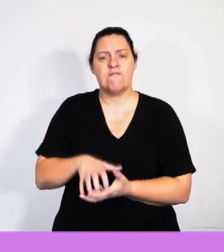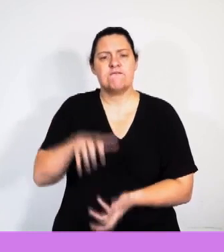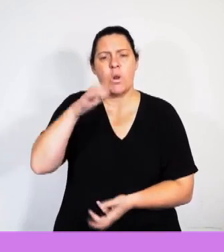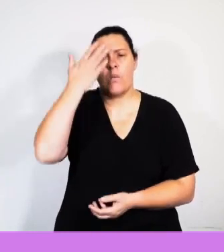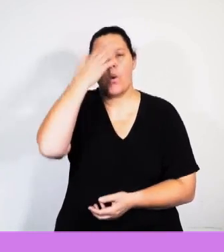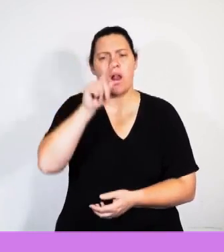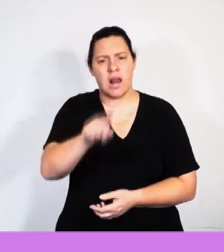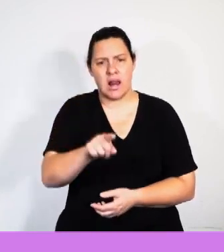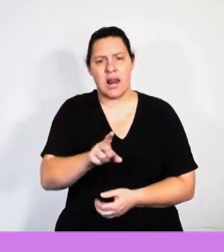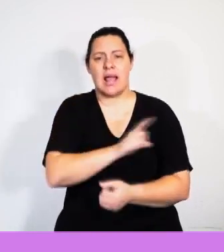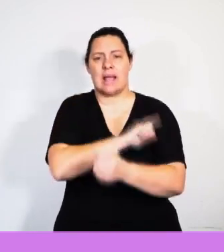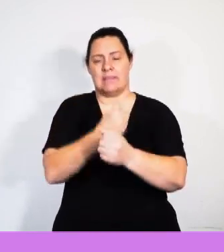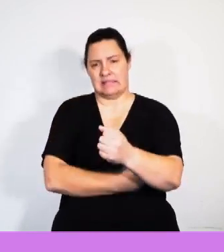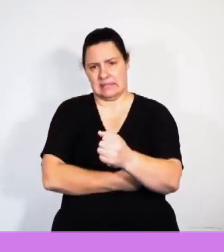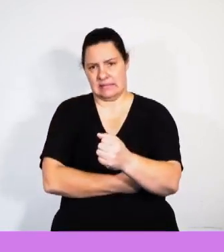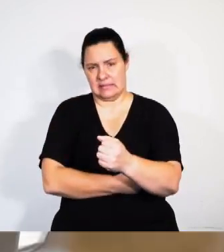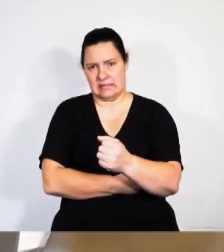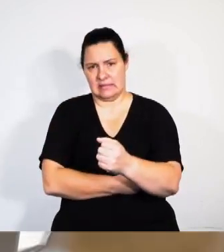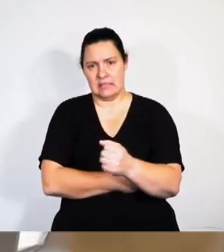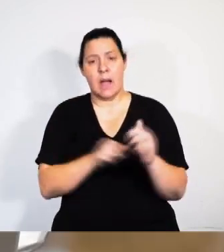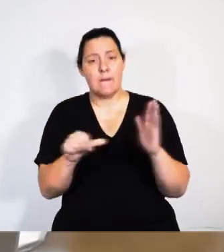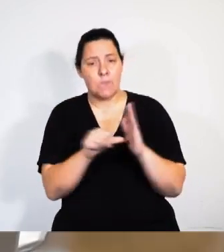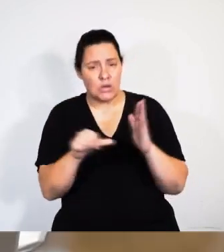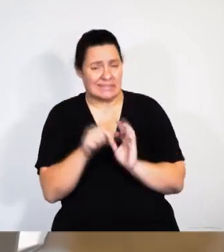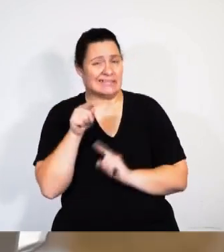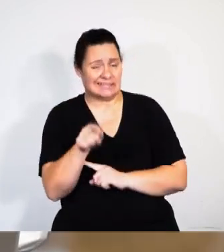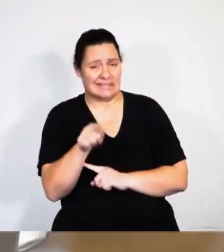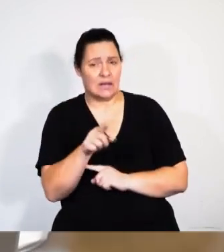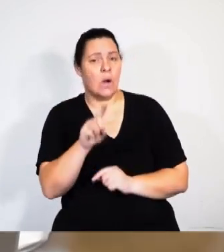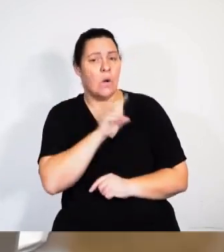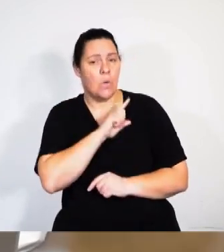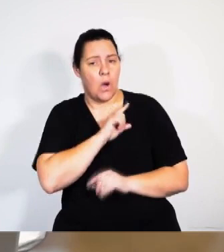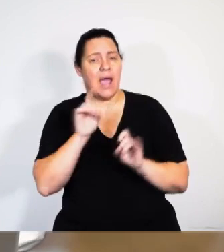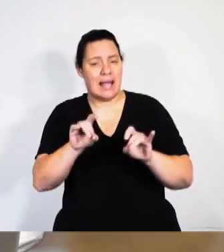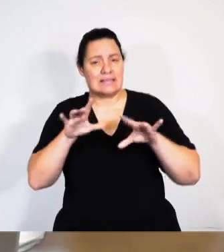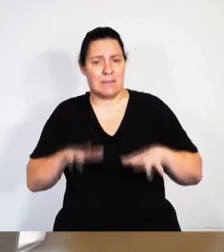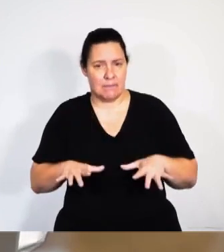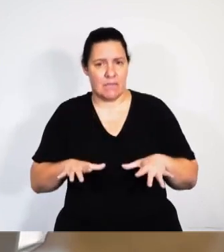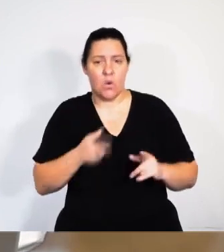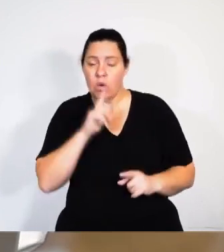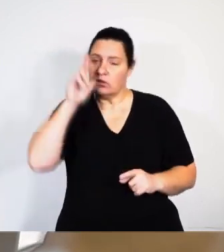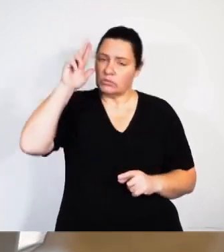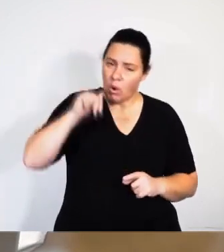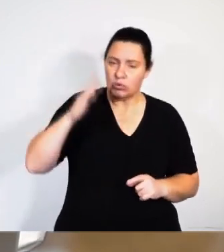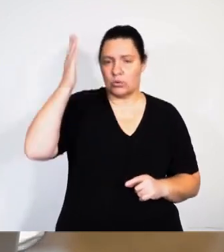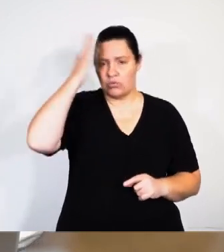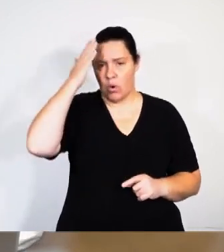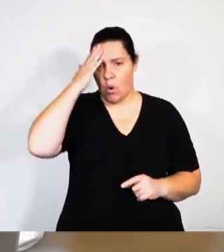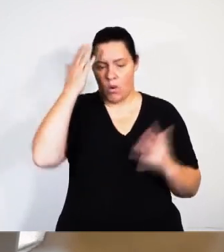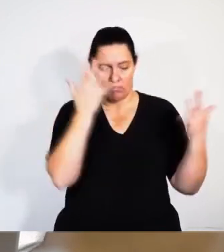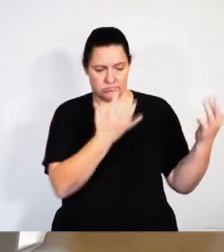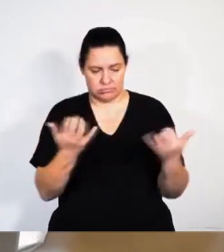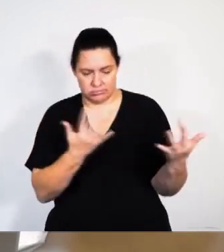Volume is known as capacity, and it's very important to remember this one because in the exam, not only are we supposed to